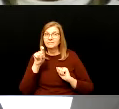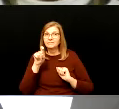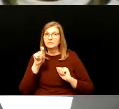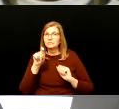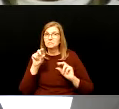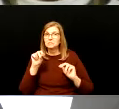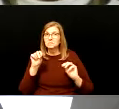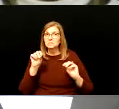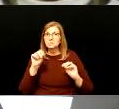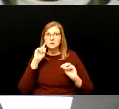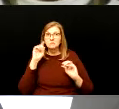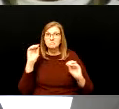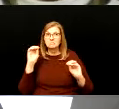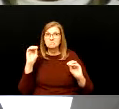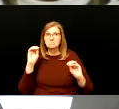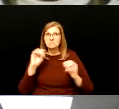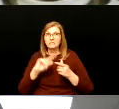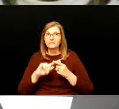Nope, I'm still not hearing you, friend.